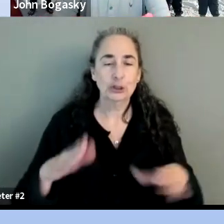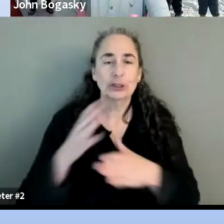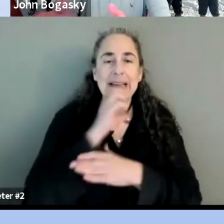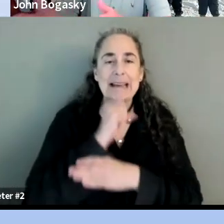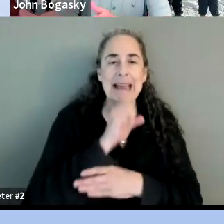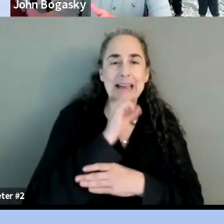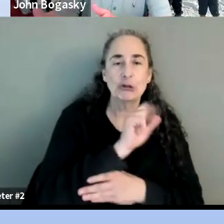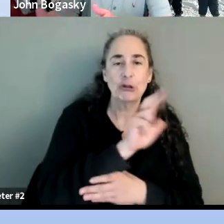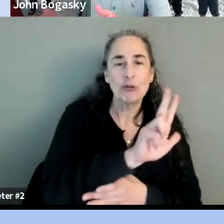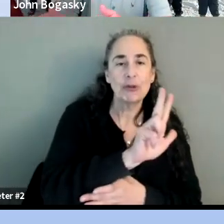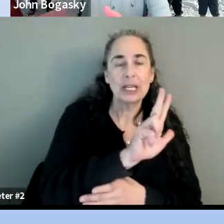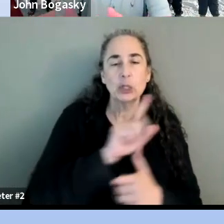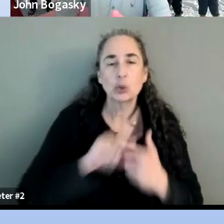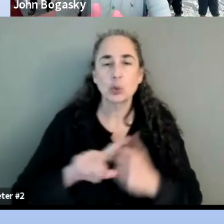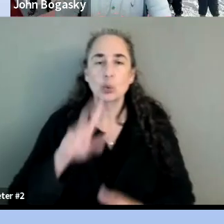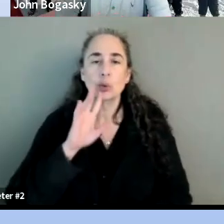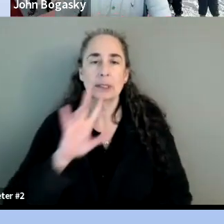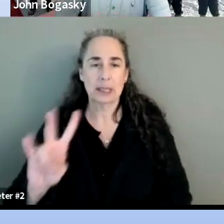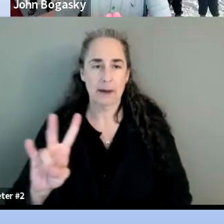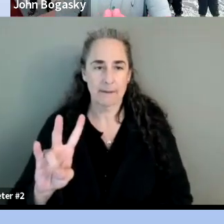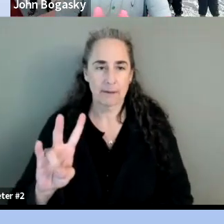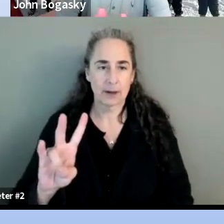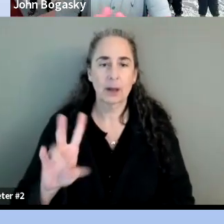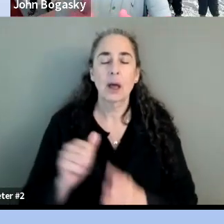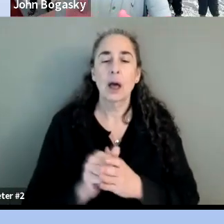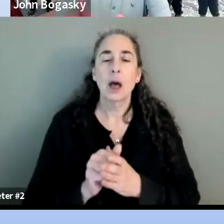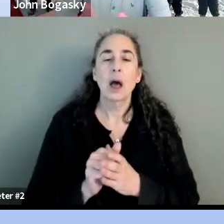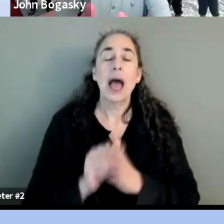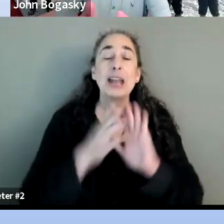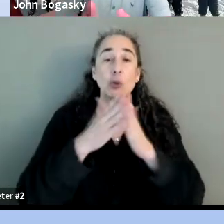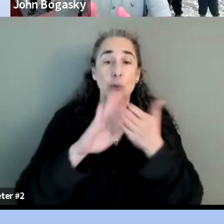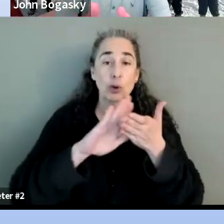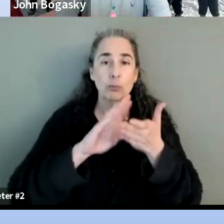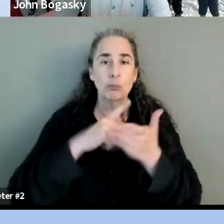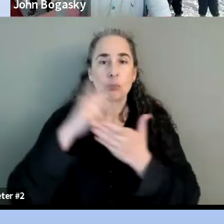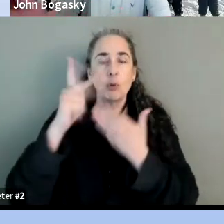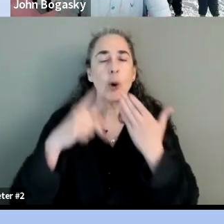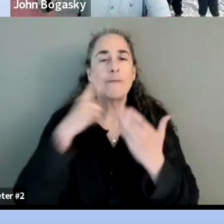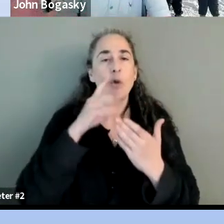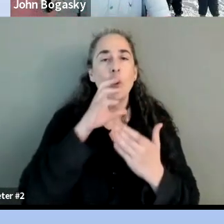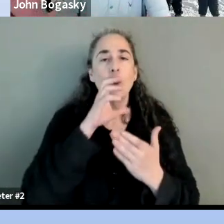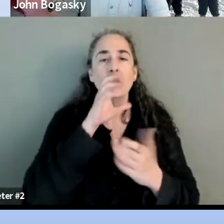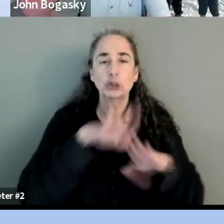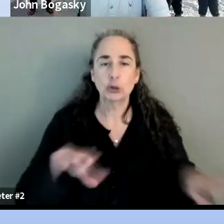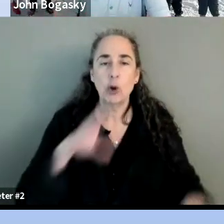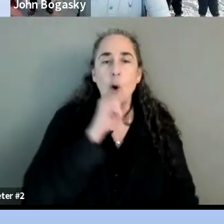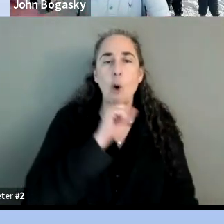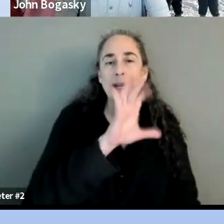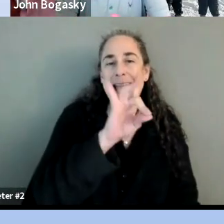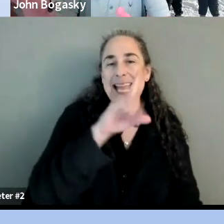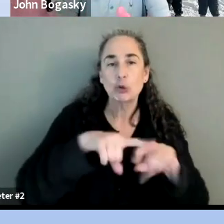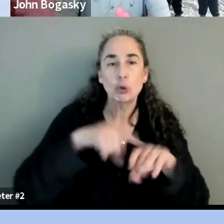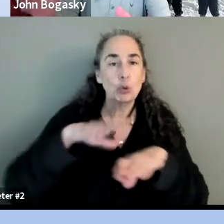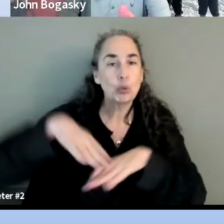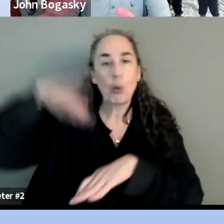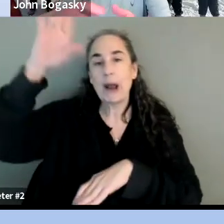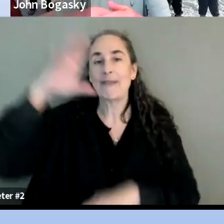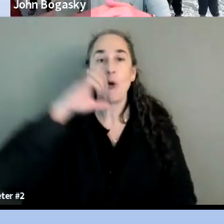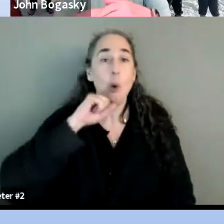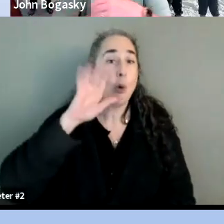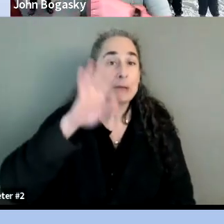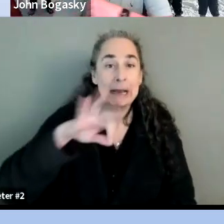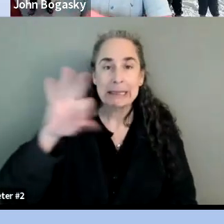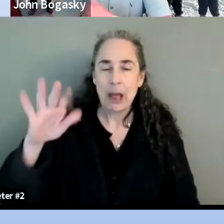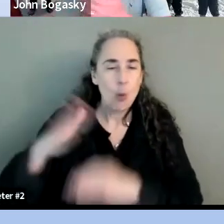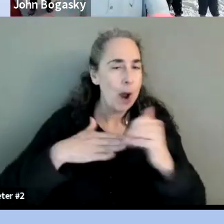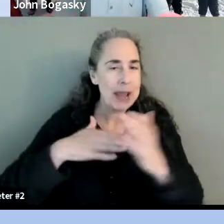athlete program, and then in our community programs, we have programs from children for ages 8 to whatever, 99 plus or